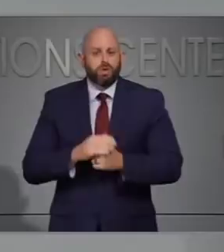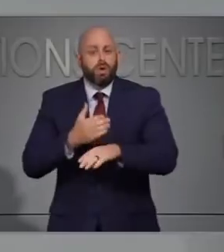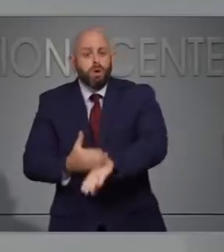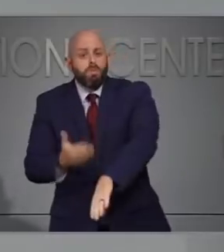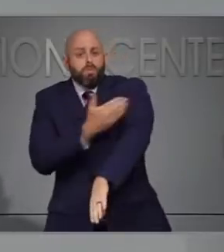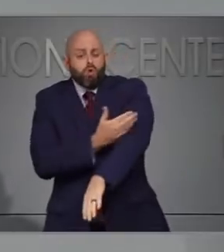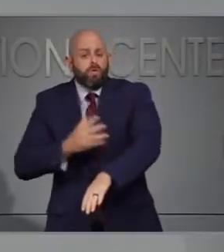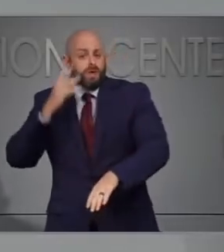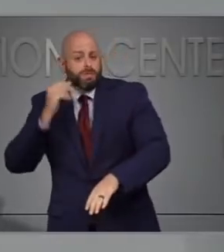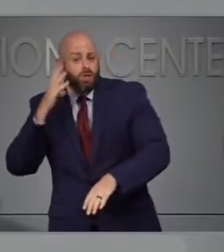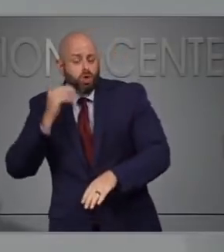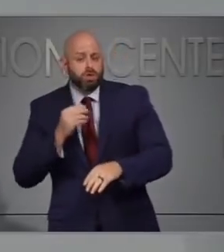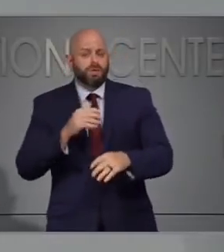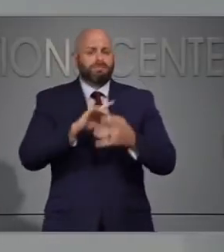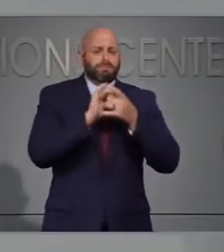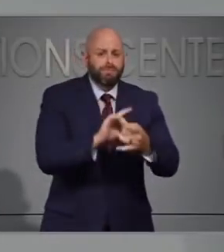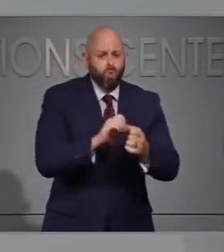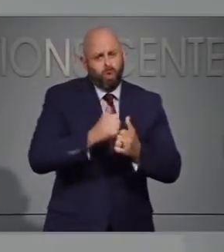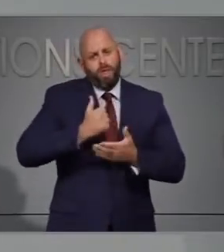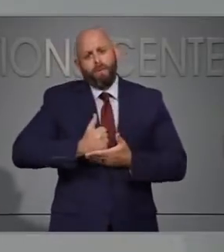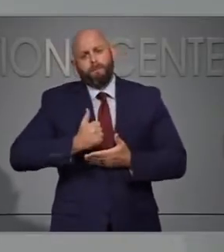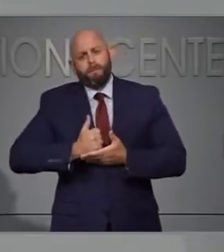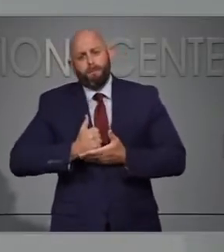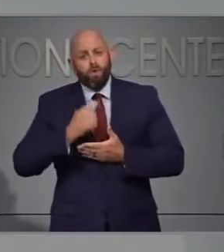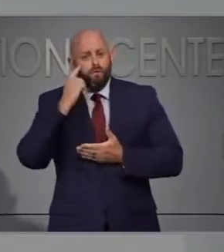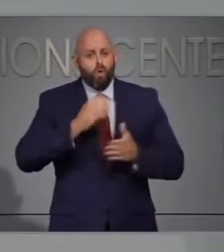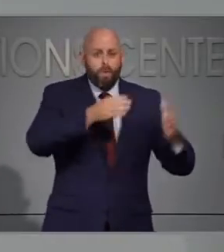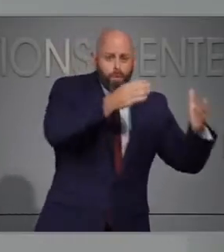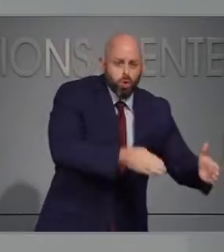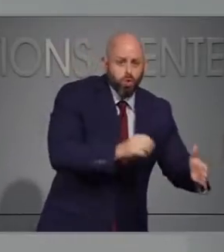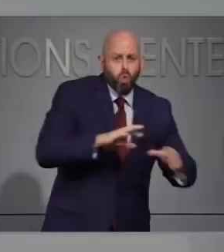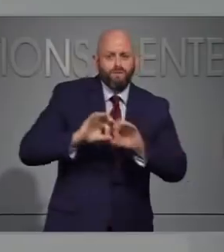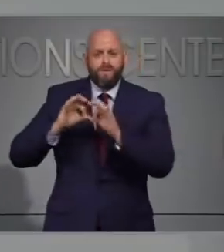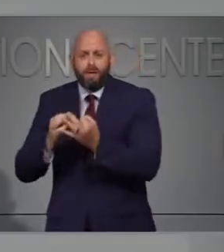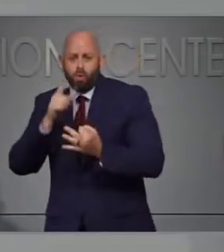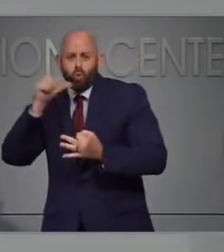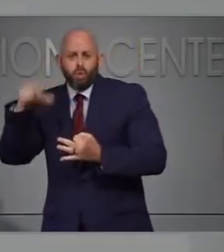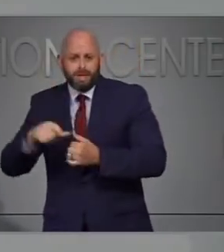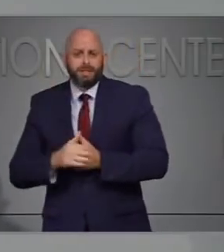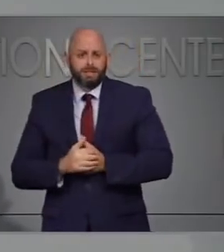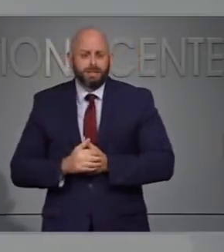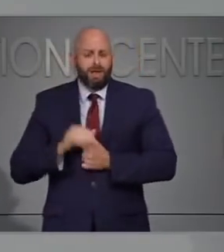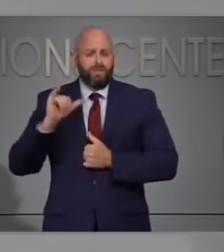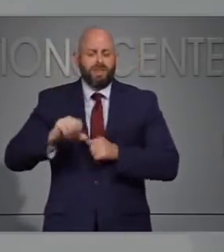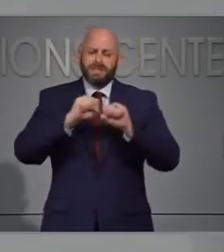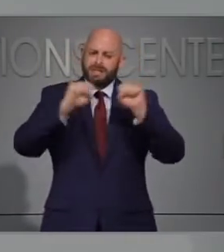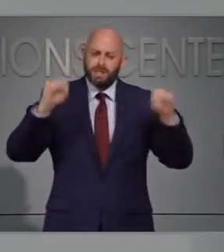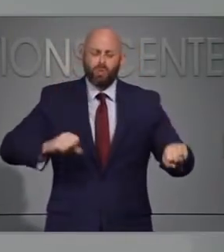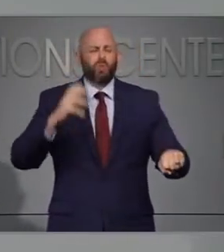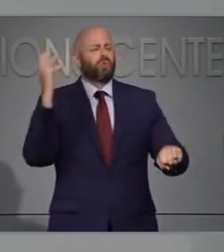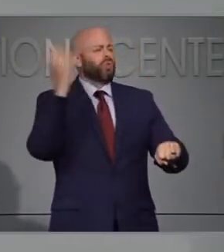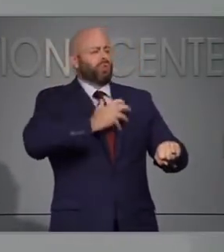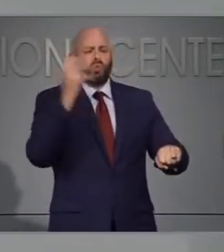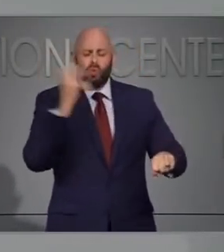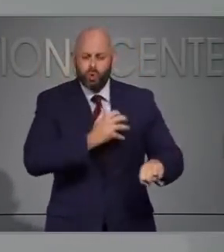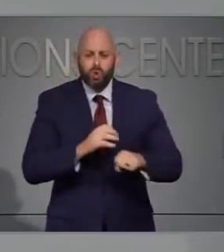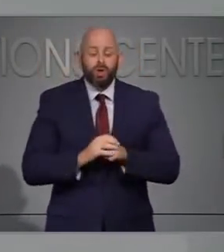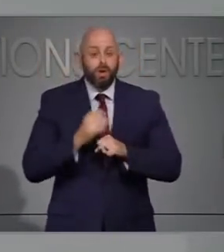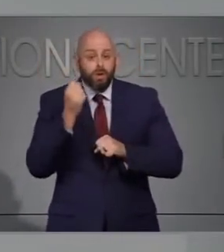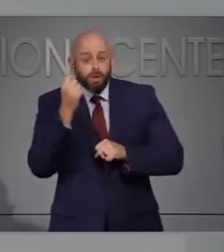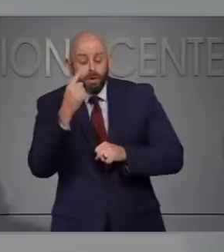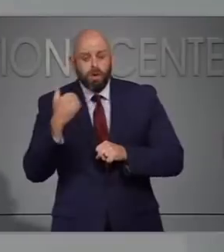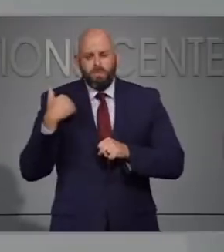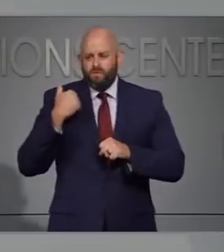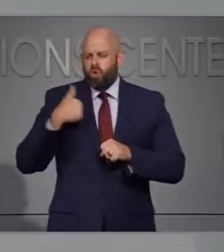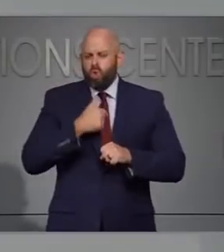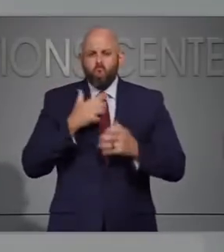experience of getting connected to help for a person or family in need. We have been driven by this really ambitious vision